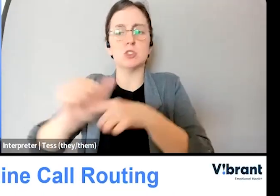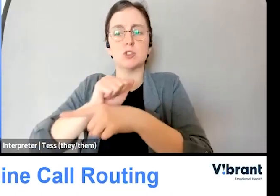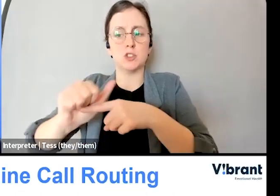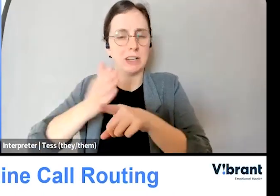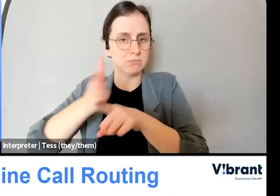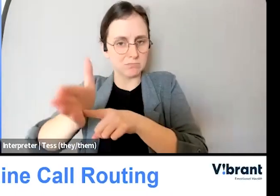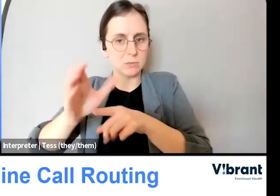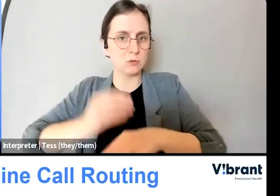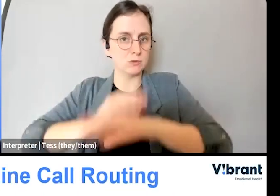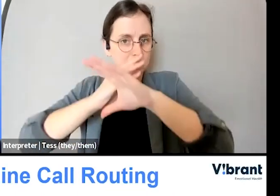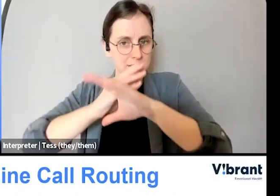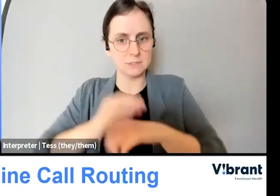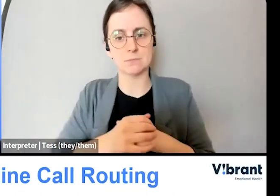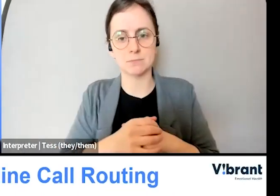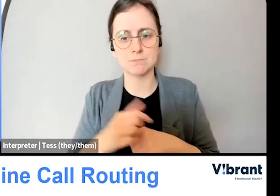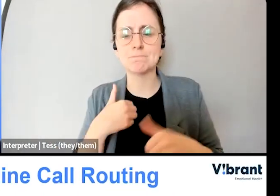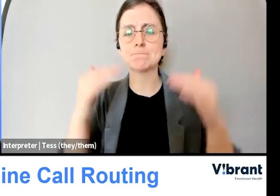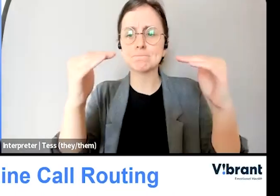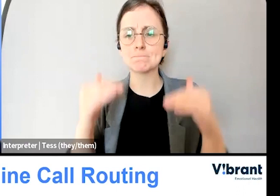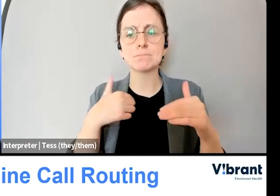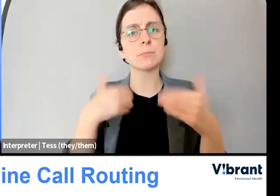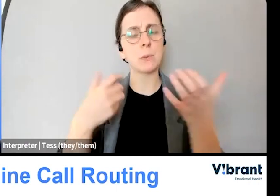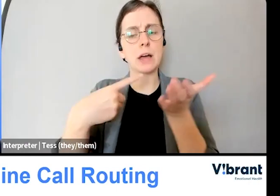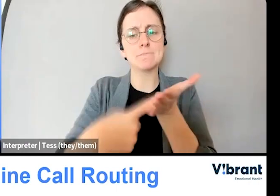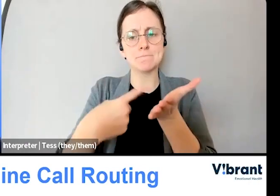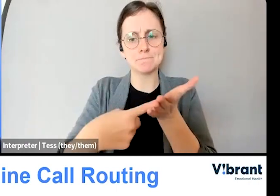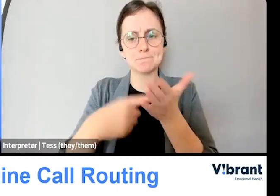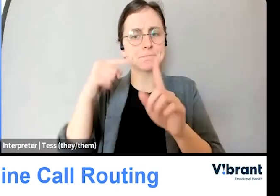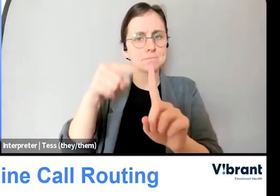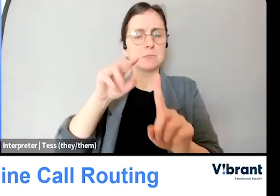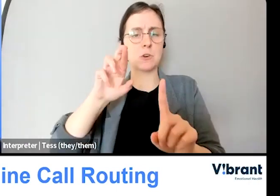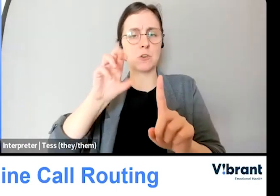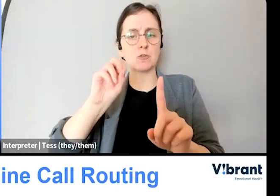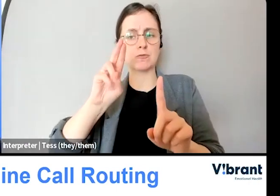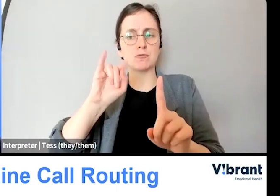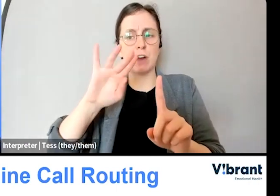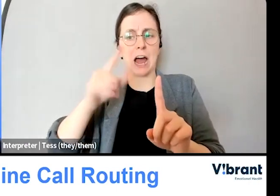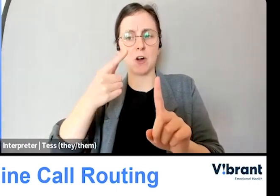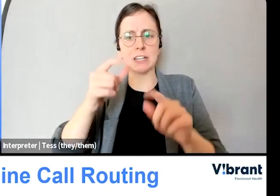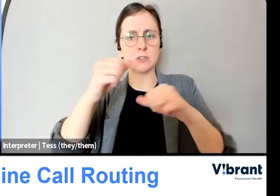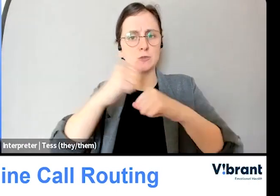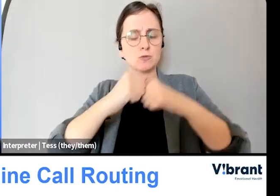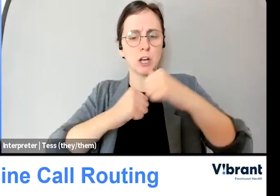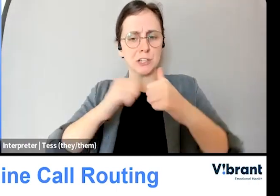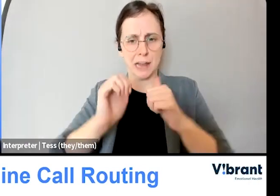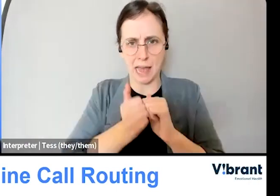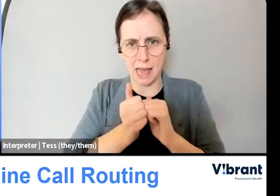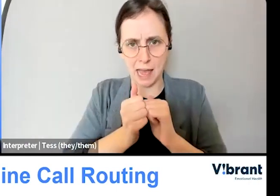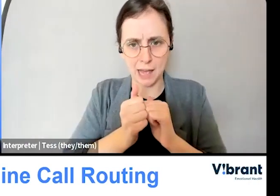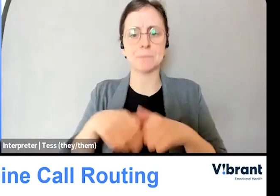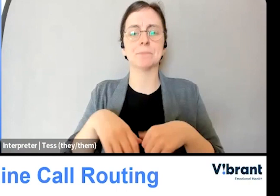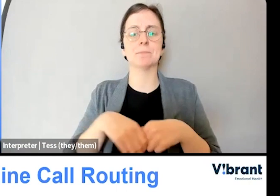So I wanted to talk through briefly the routing structure for voice calls. And so the